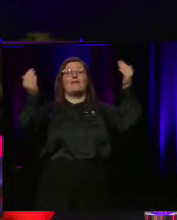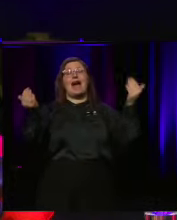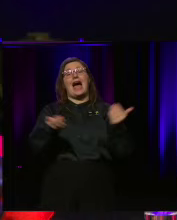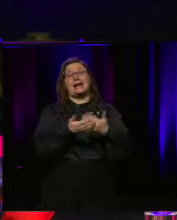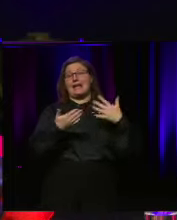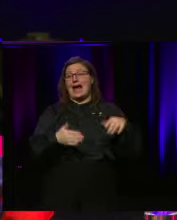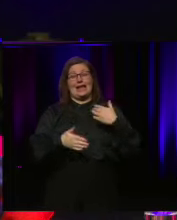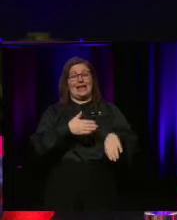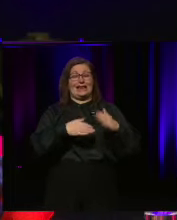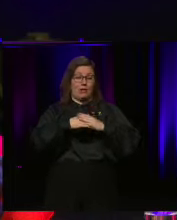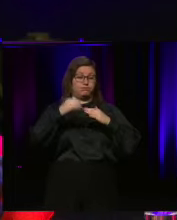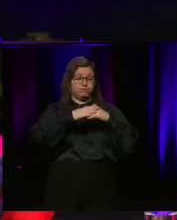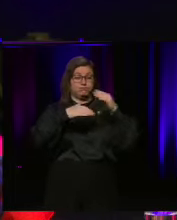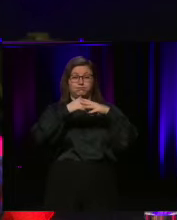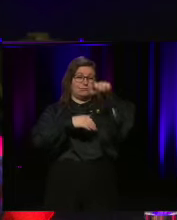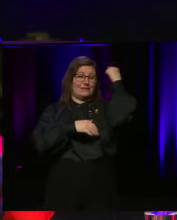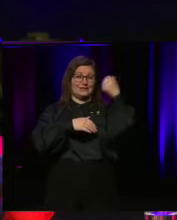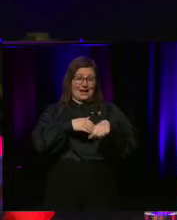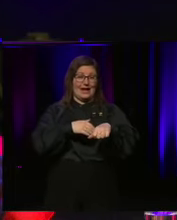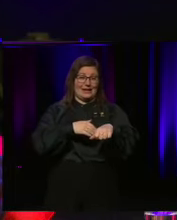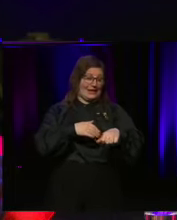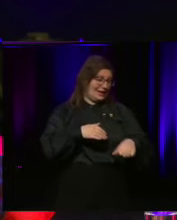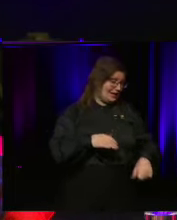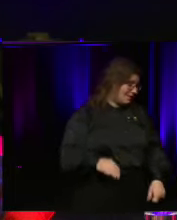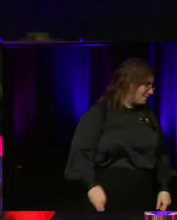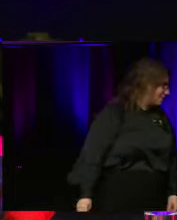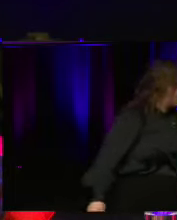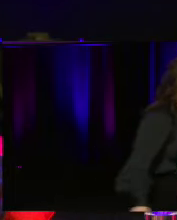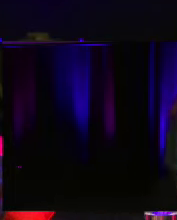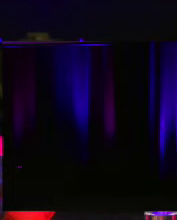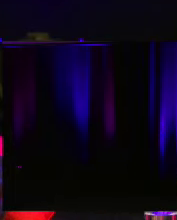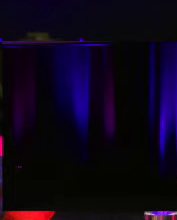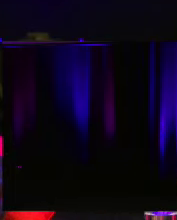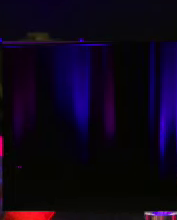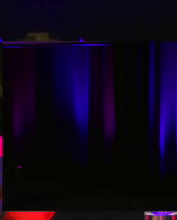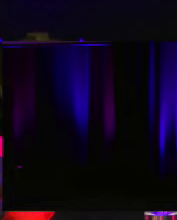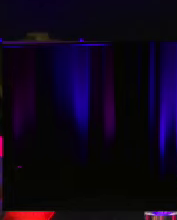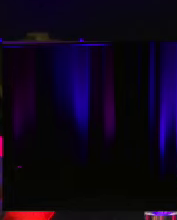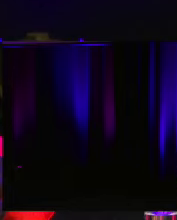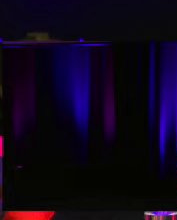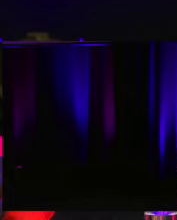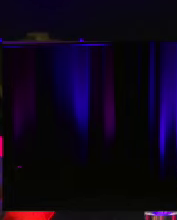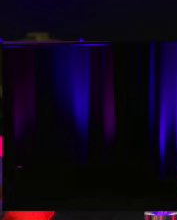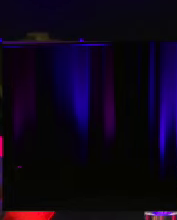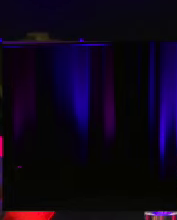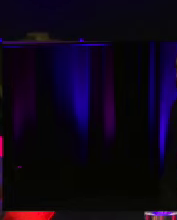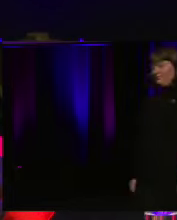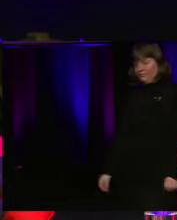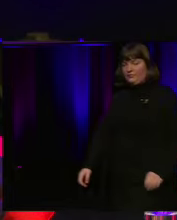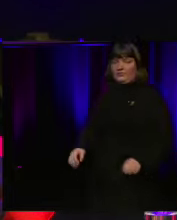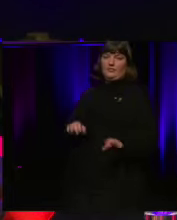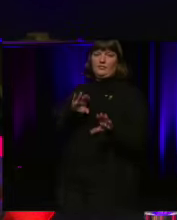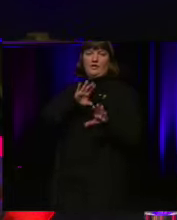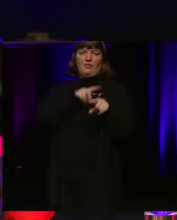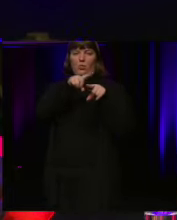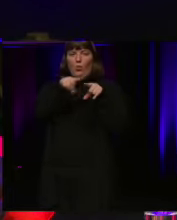complicated, right? We have persons who are stateless or come from one state to another and